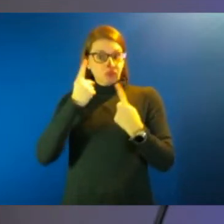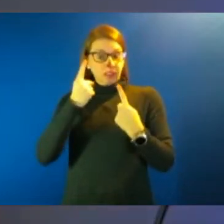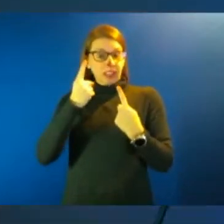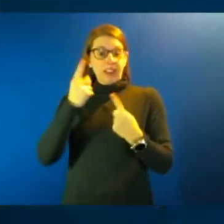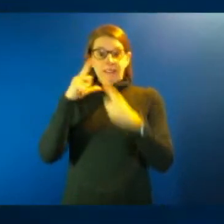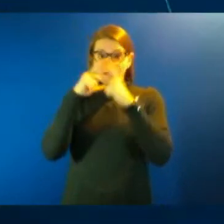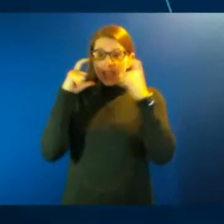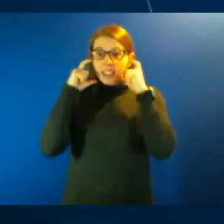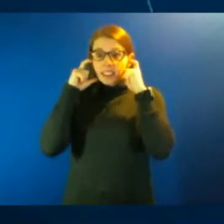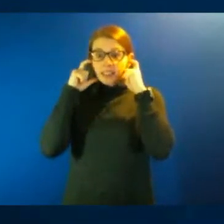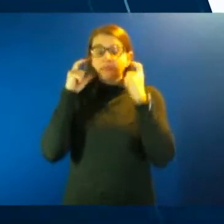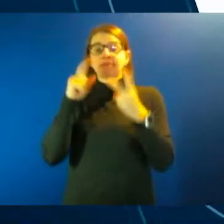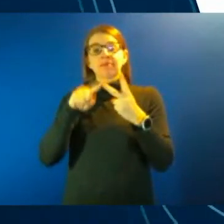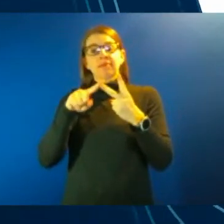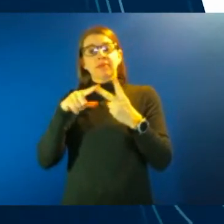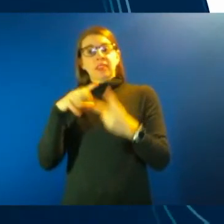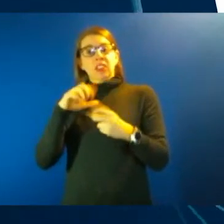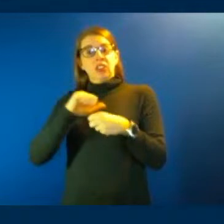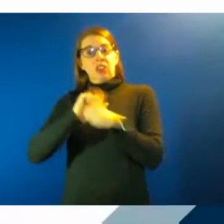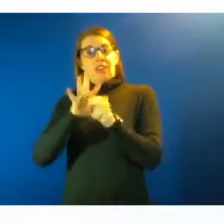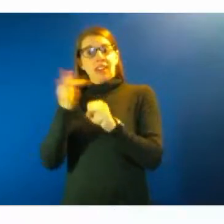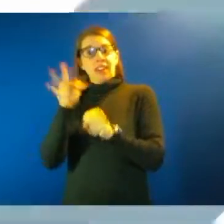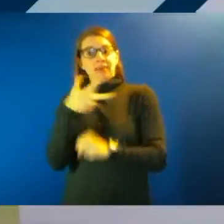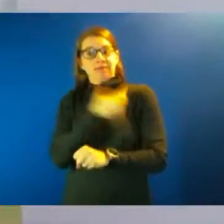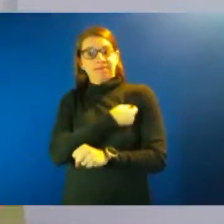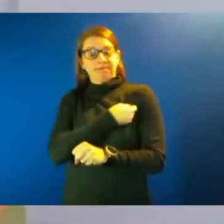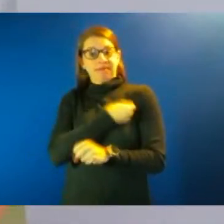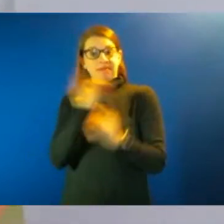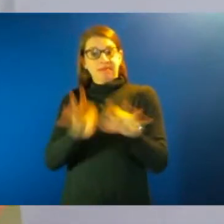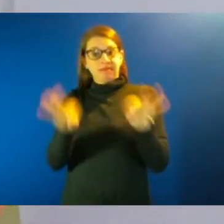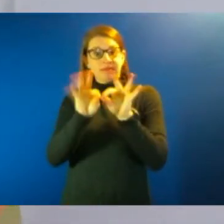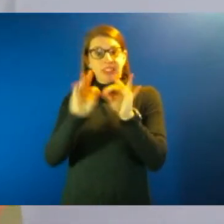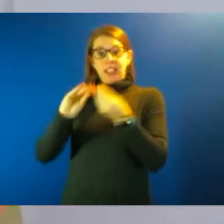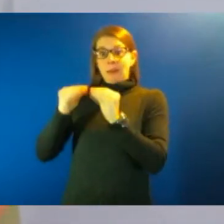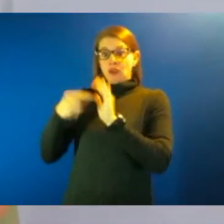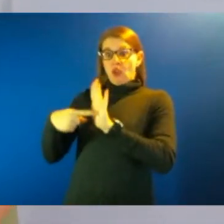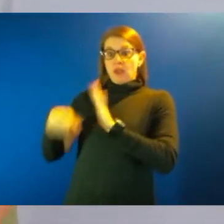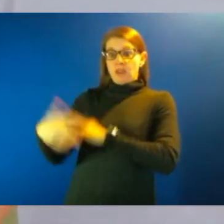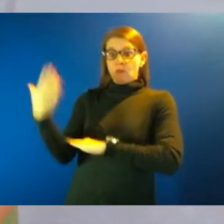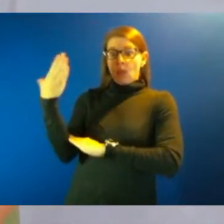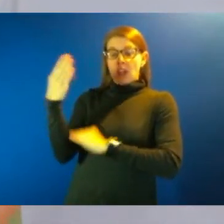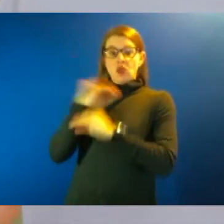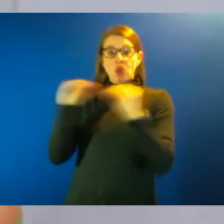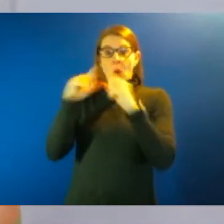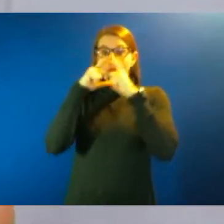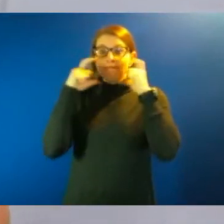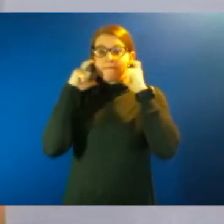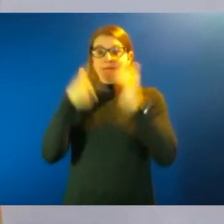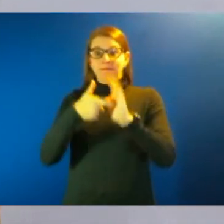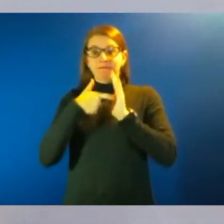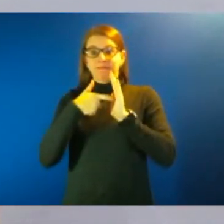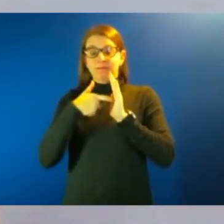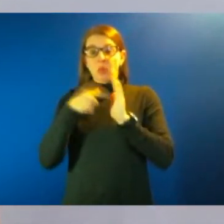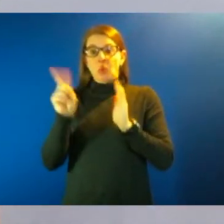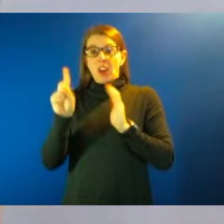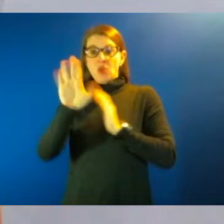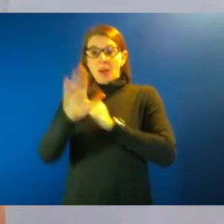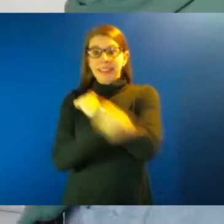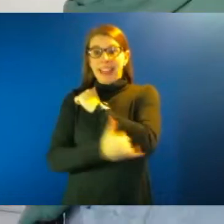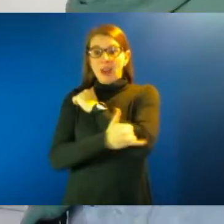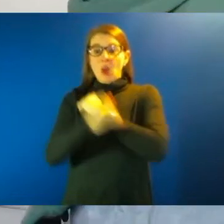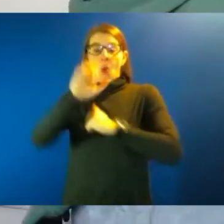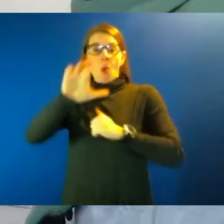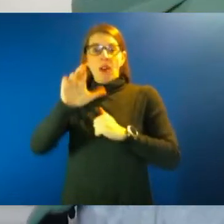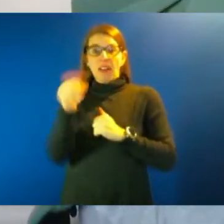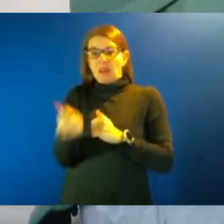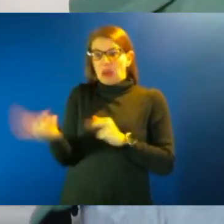so important, well, new numbers this morning show just what can happen if there is no mask mandate in your county or very few people getting